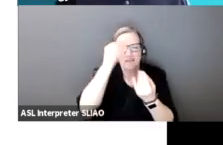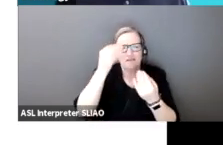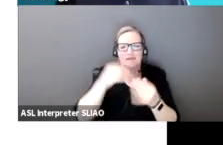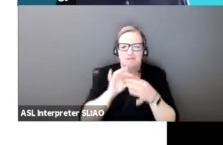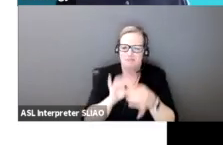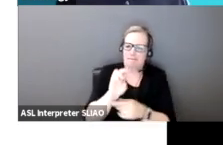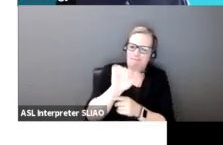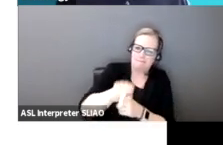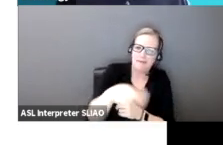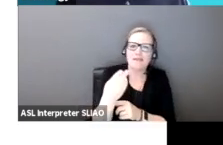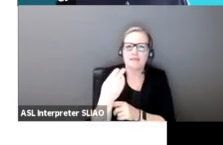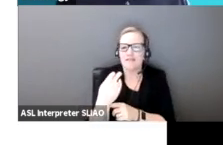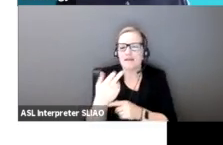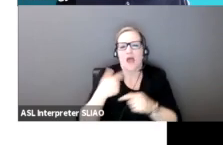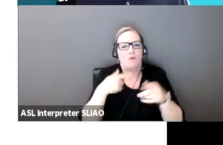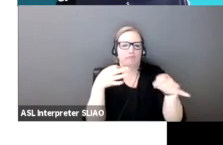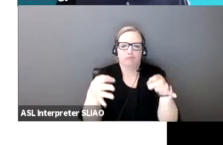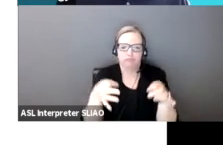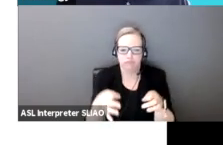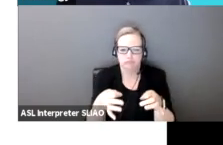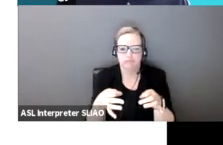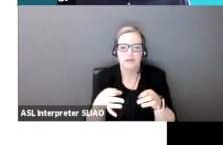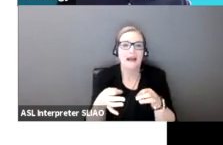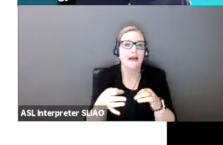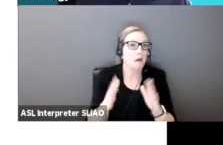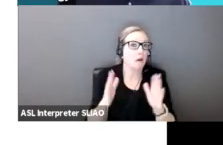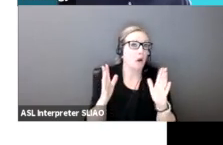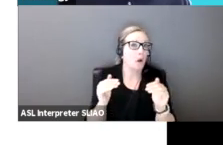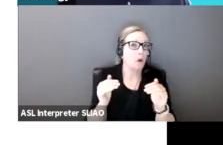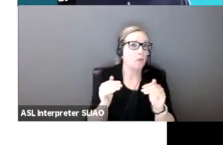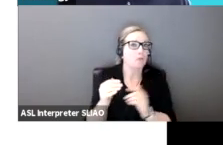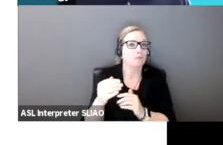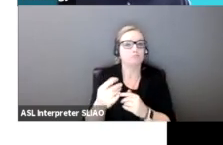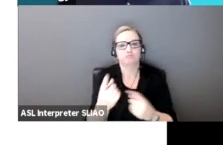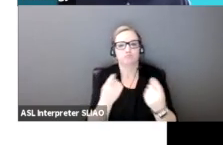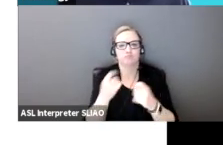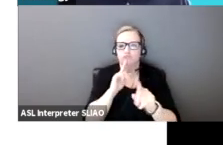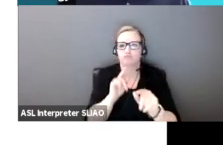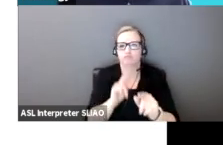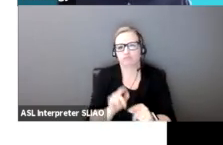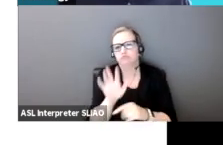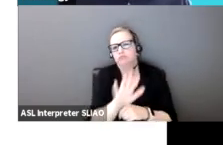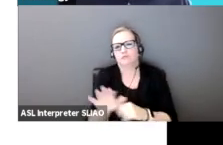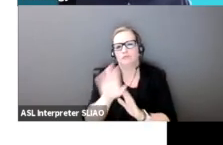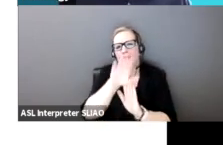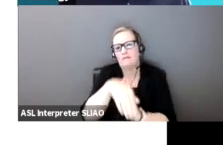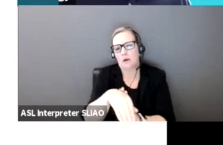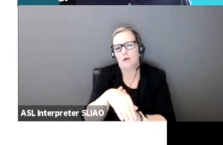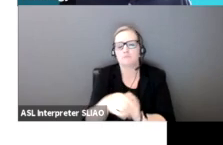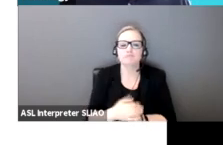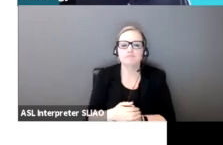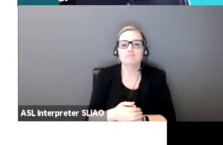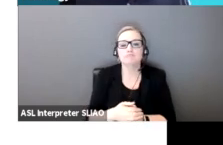open for a Q&A. I think we've got about a half hour booked for that. I'm certainly happy to stick around a little bit longer